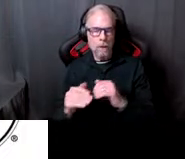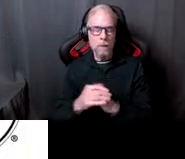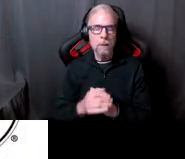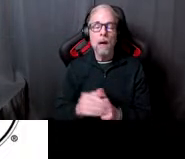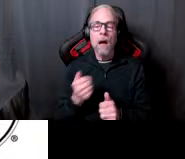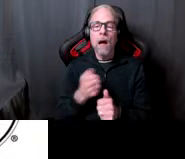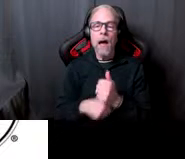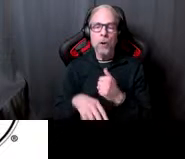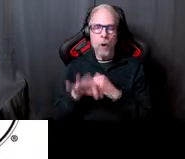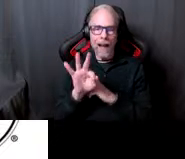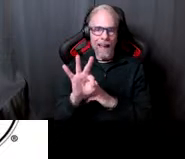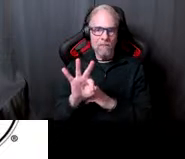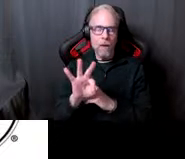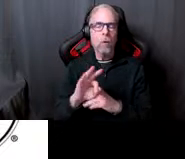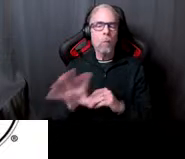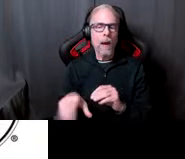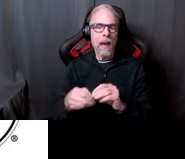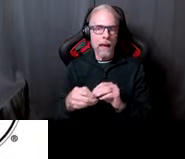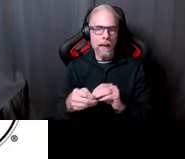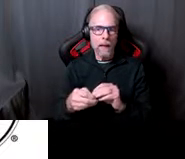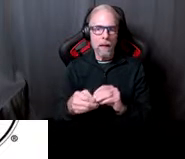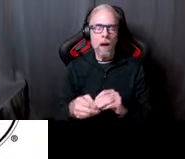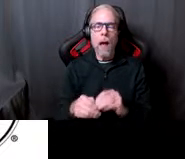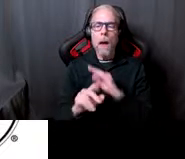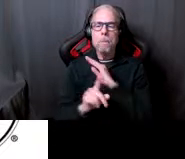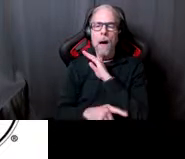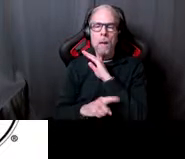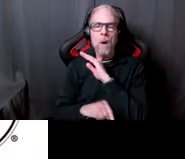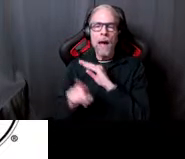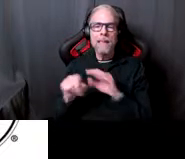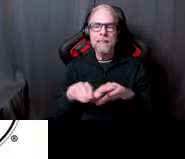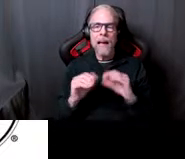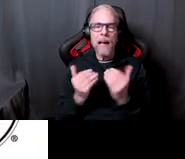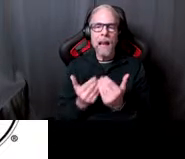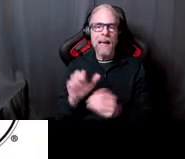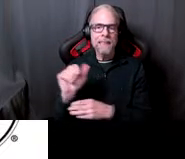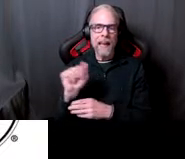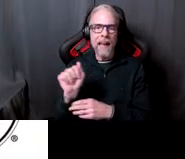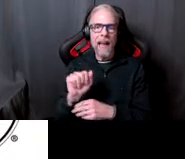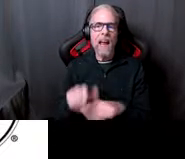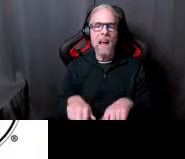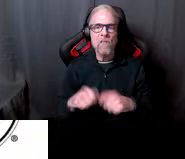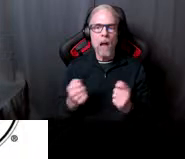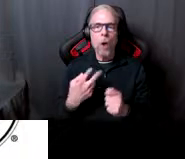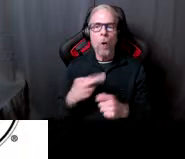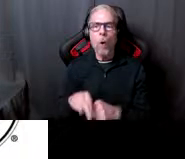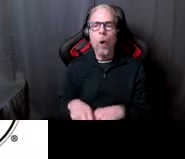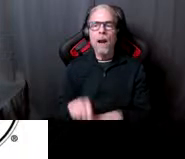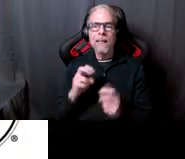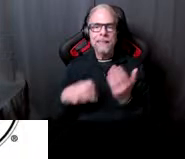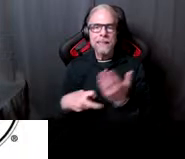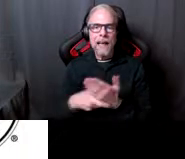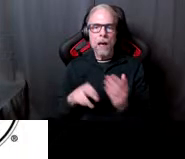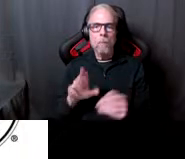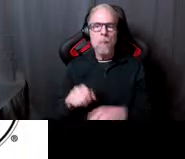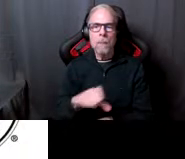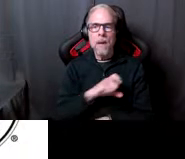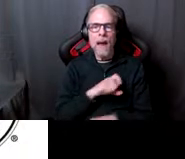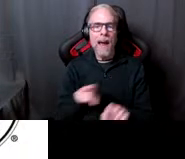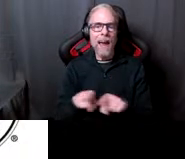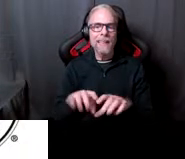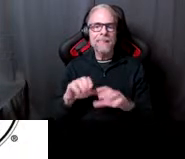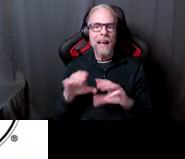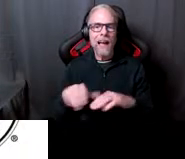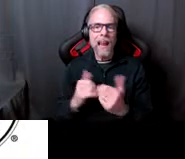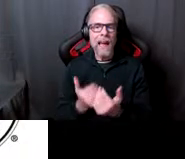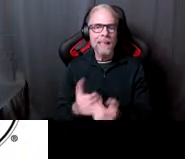Under F, we added punishable as a Class A violation or cited by peace officers as a Class C